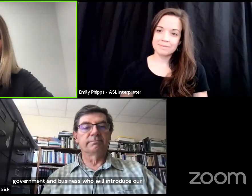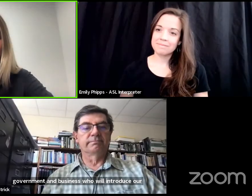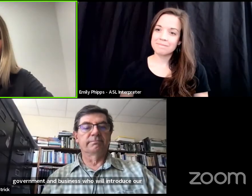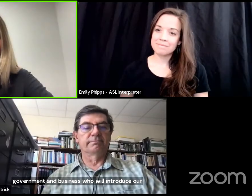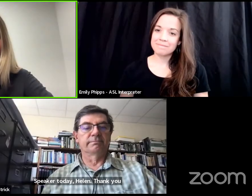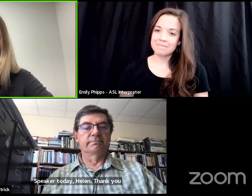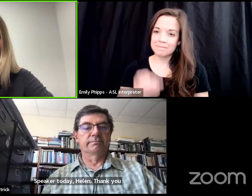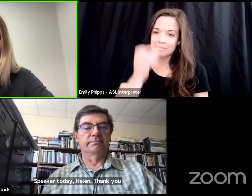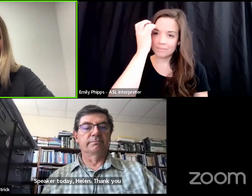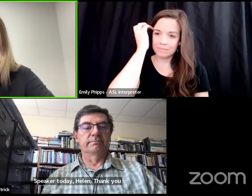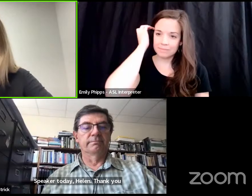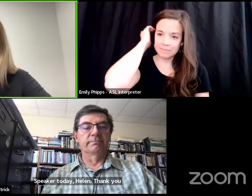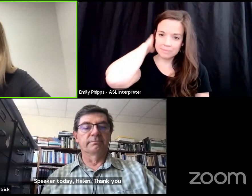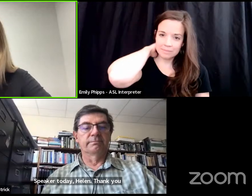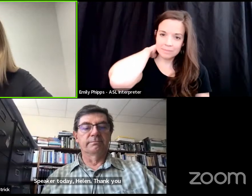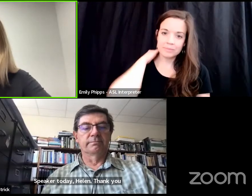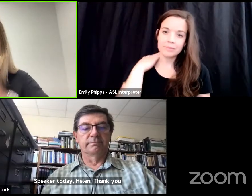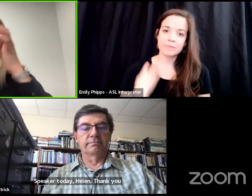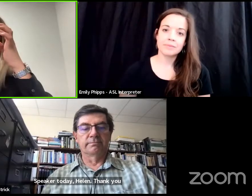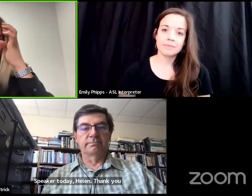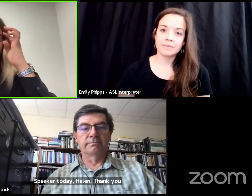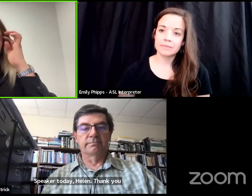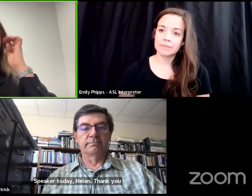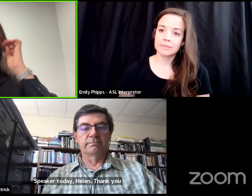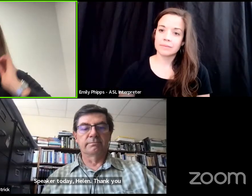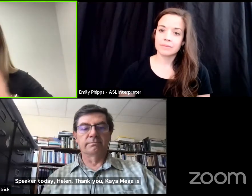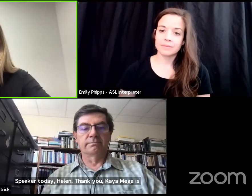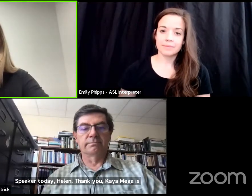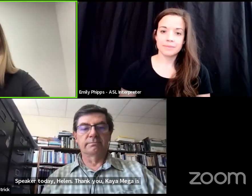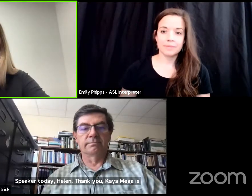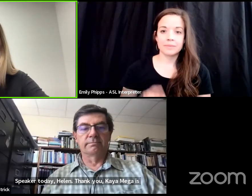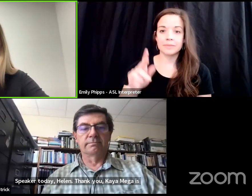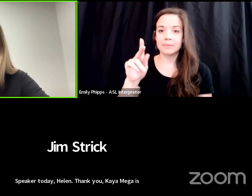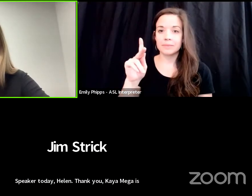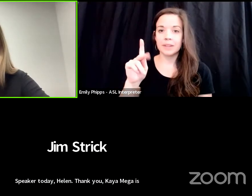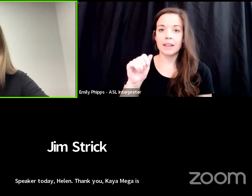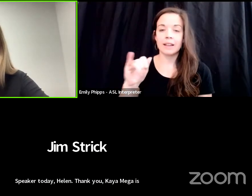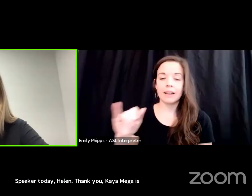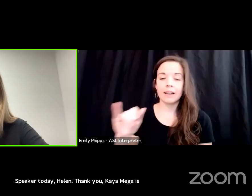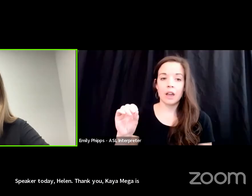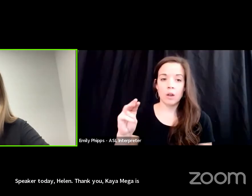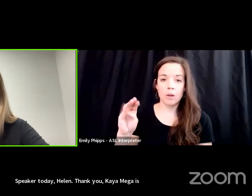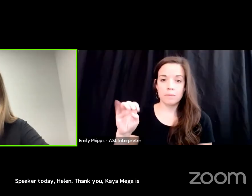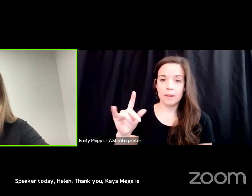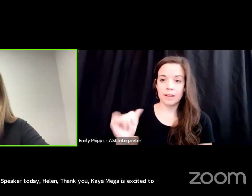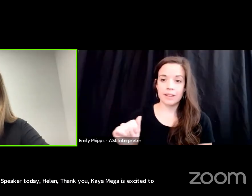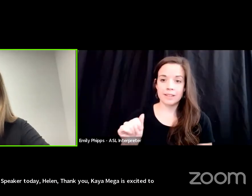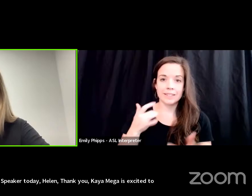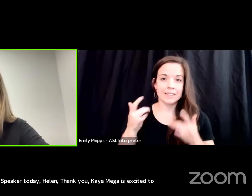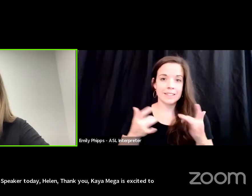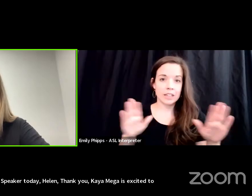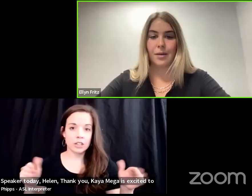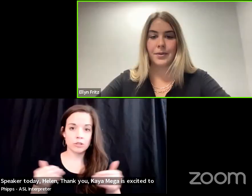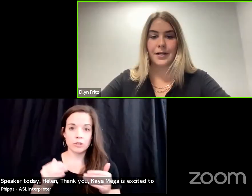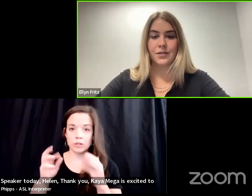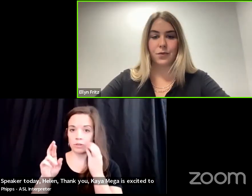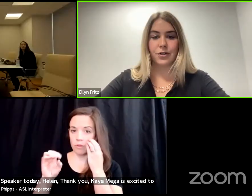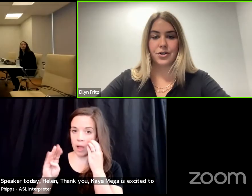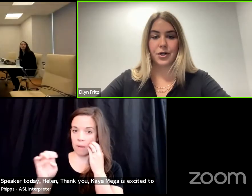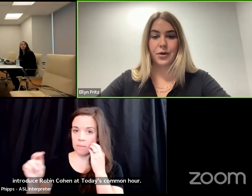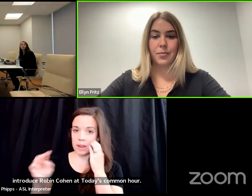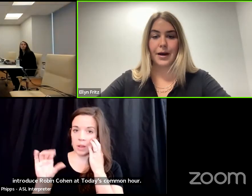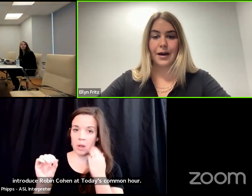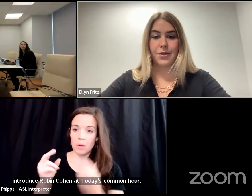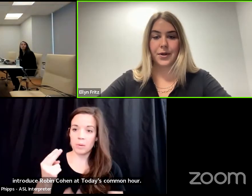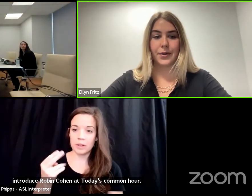Thank you. Kai Omega is excited to introduce Robin Cohen as today's Common Hour speaker. Robin has